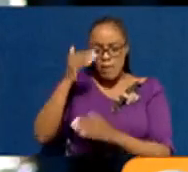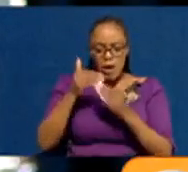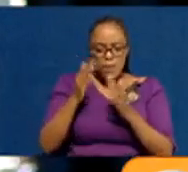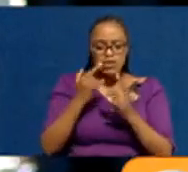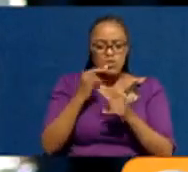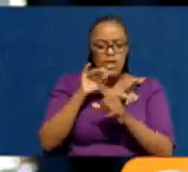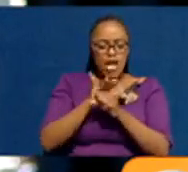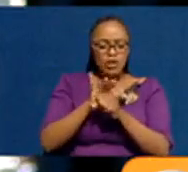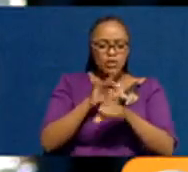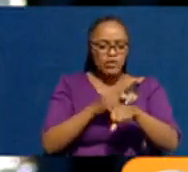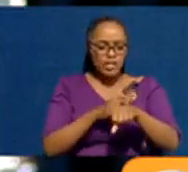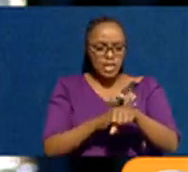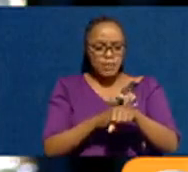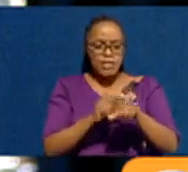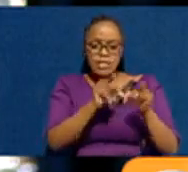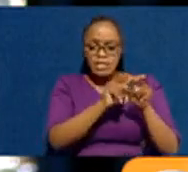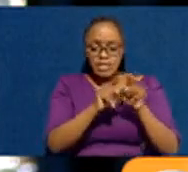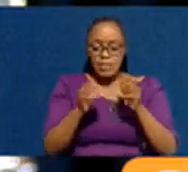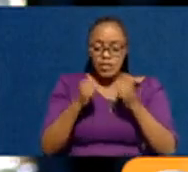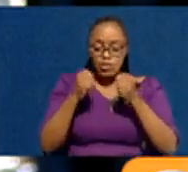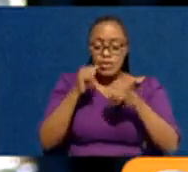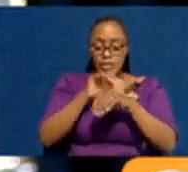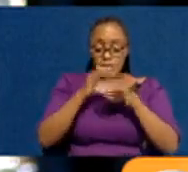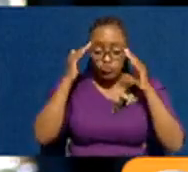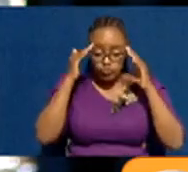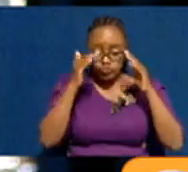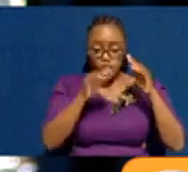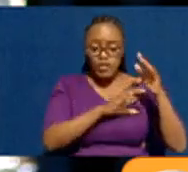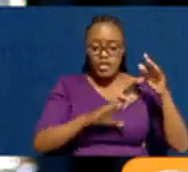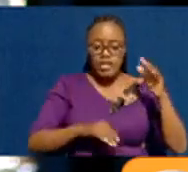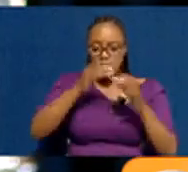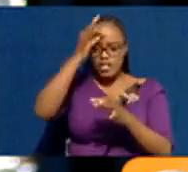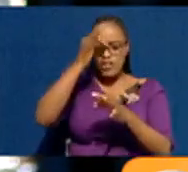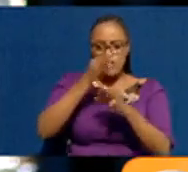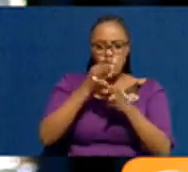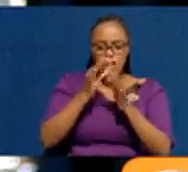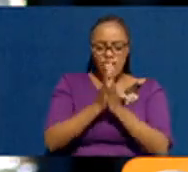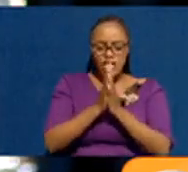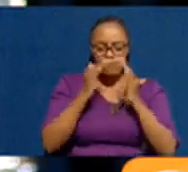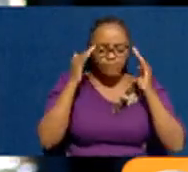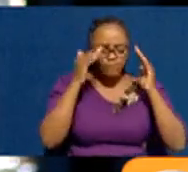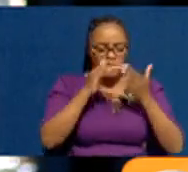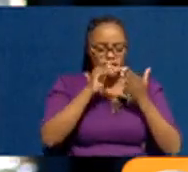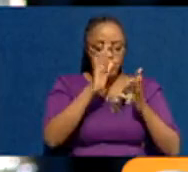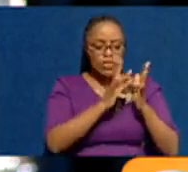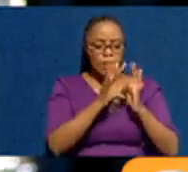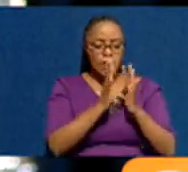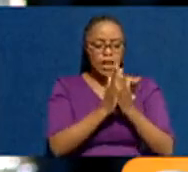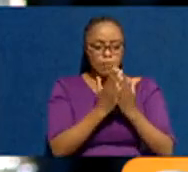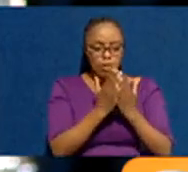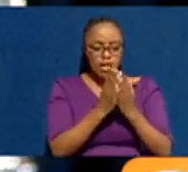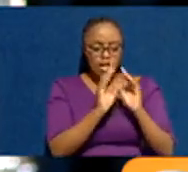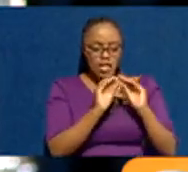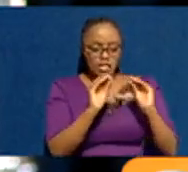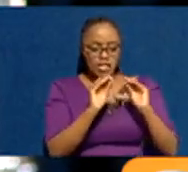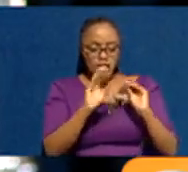many occasions of the strength she took from her Christian faith, often turning to the teachings of the Bible at difficult moments in